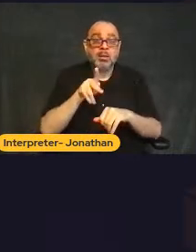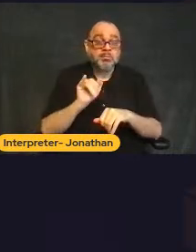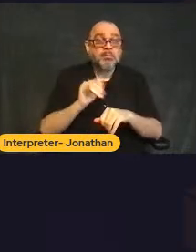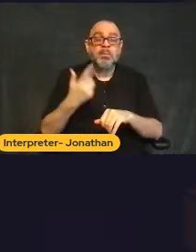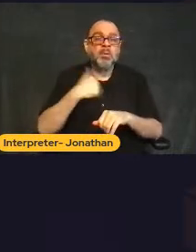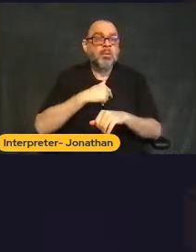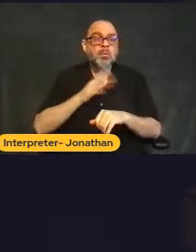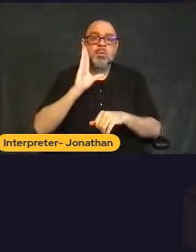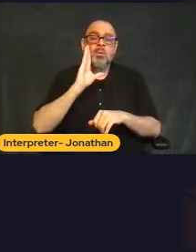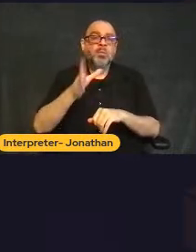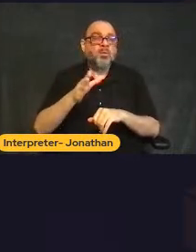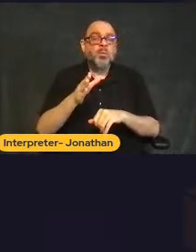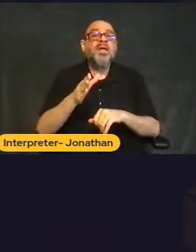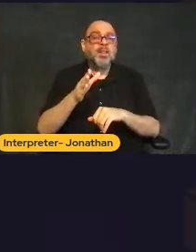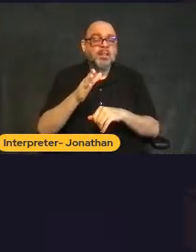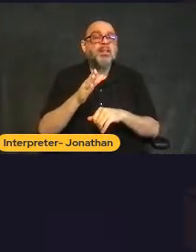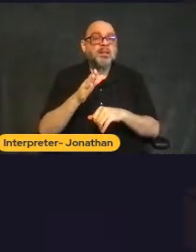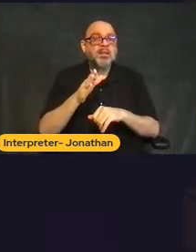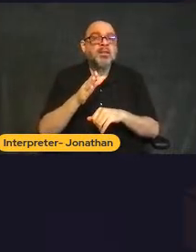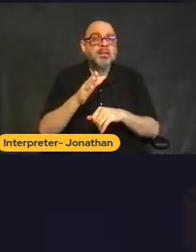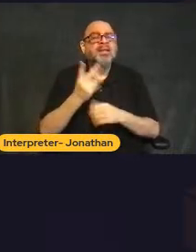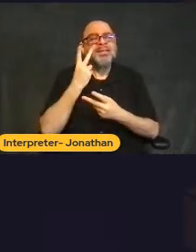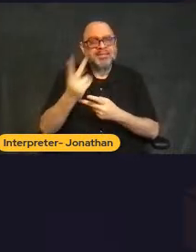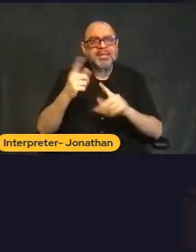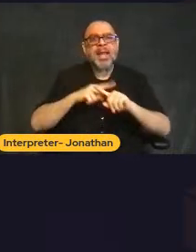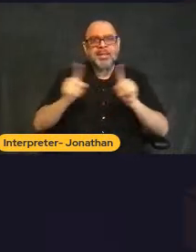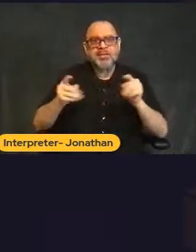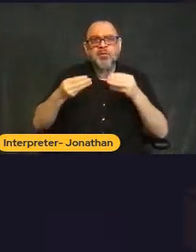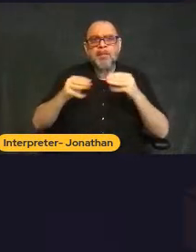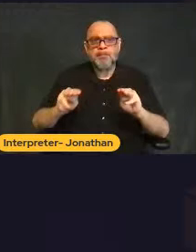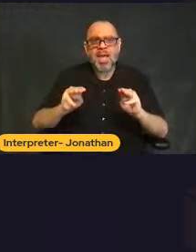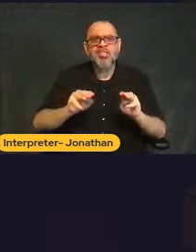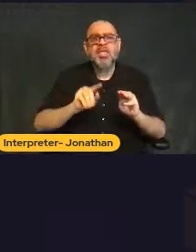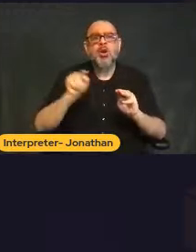will be seeing a different message over here.